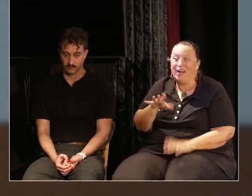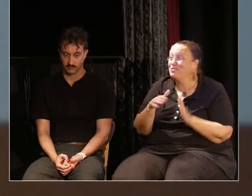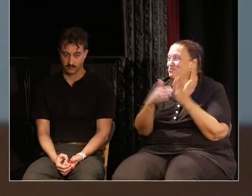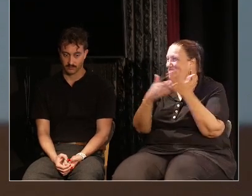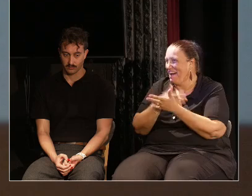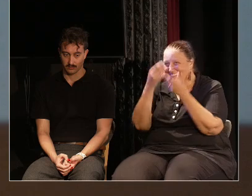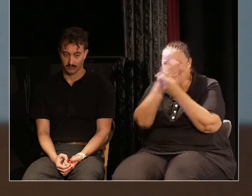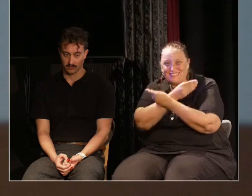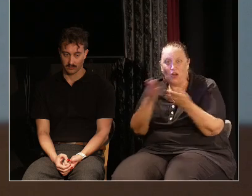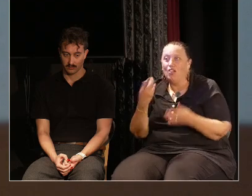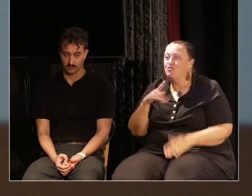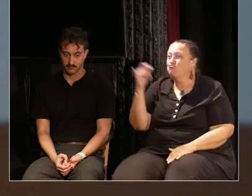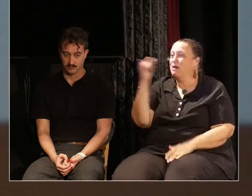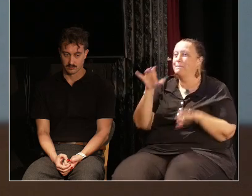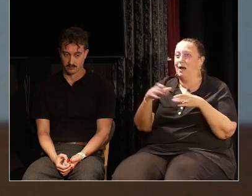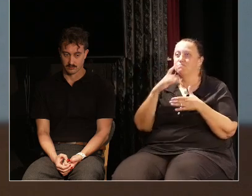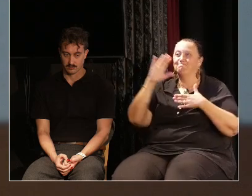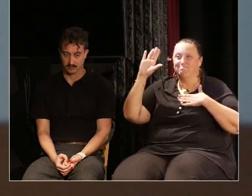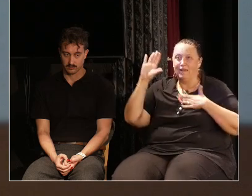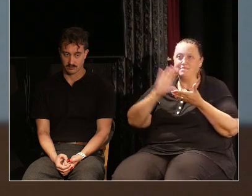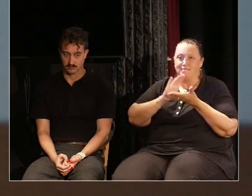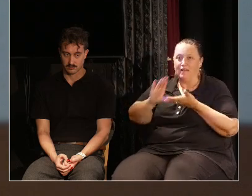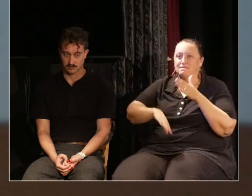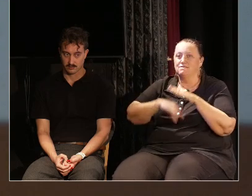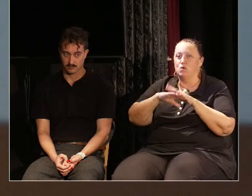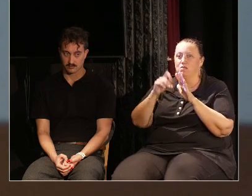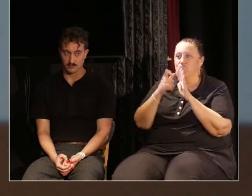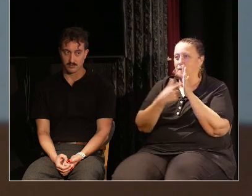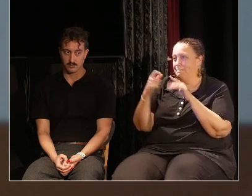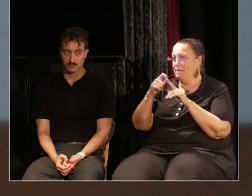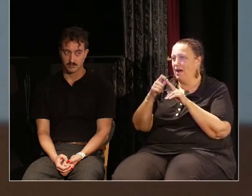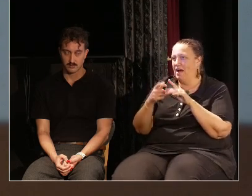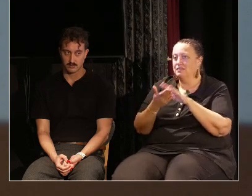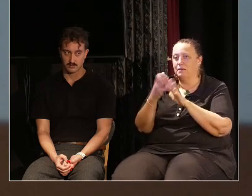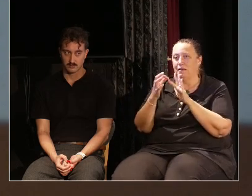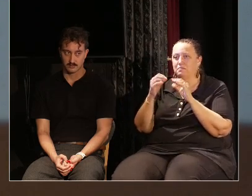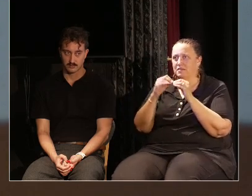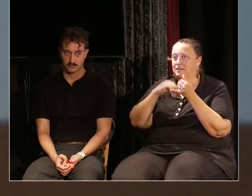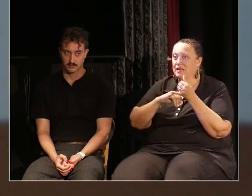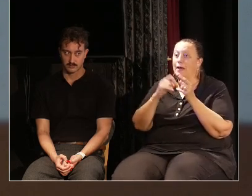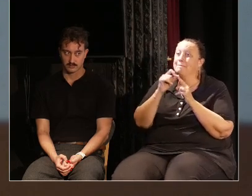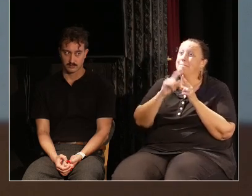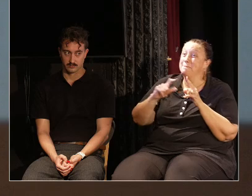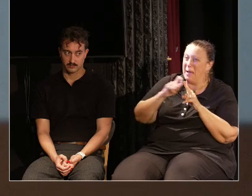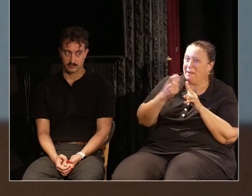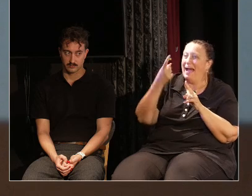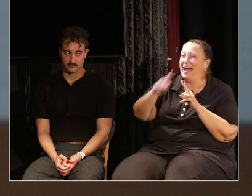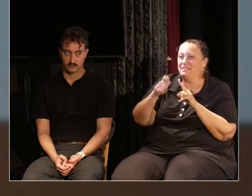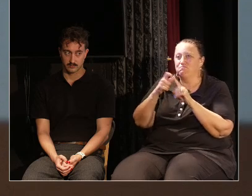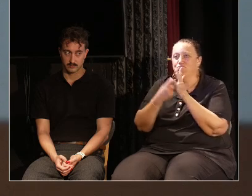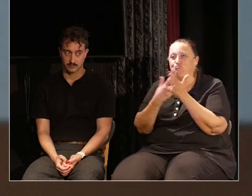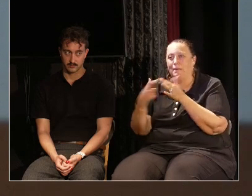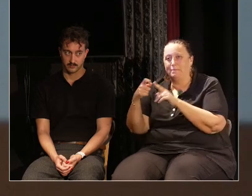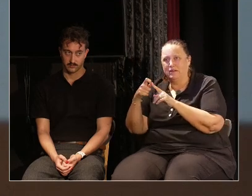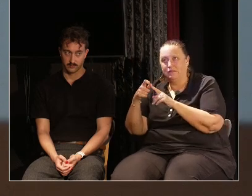the Greens are committing to fully fund PrEP under the PBS going forward, PrEP and PEP. It's about $6 million a year, and that